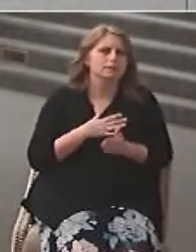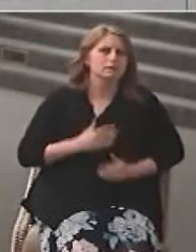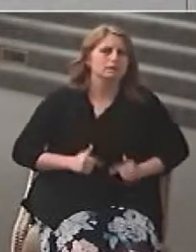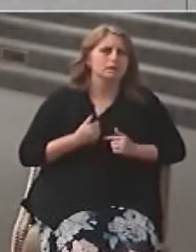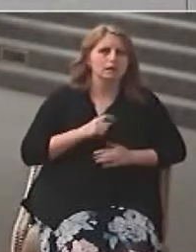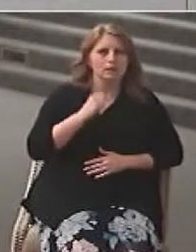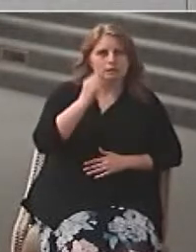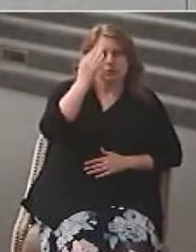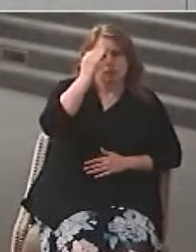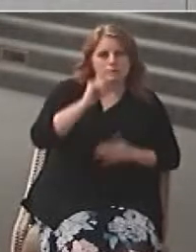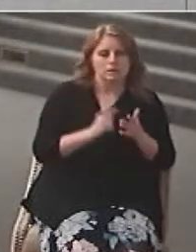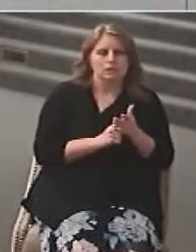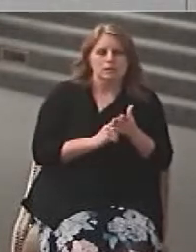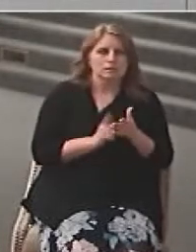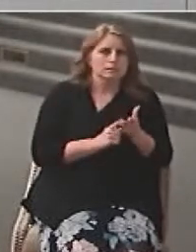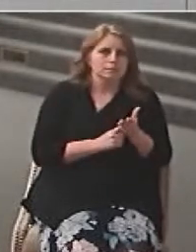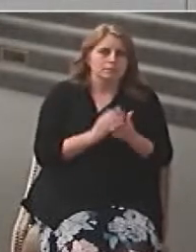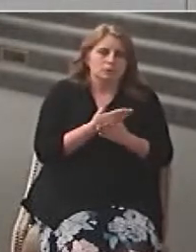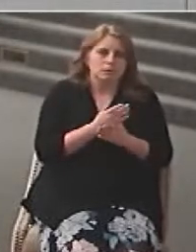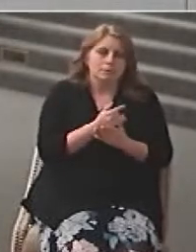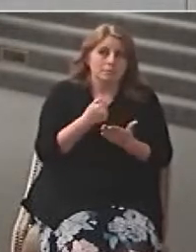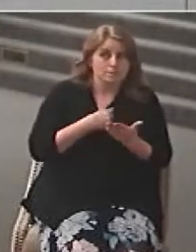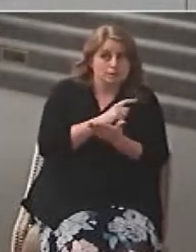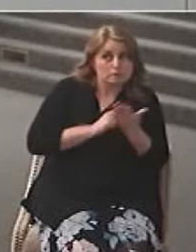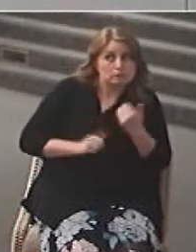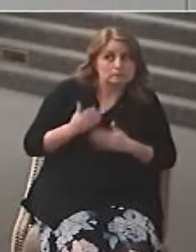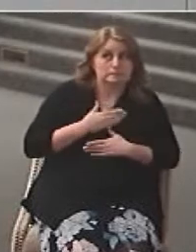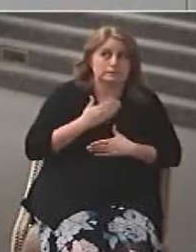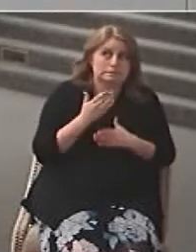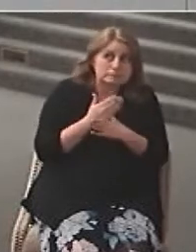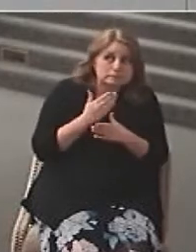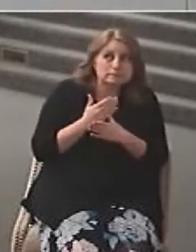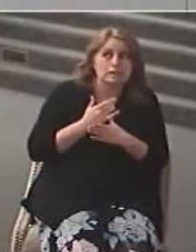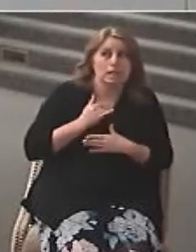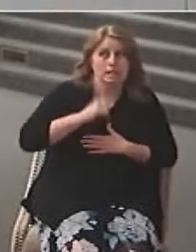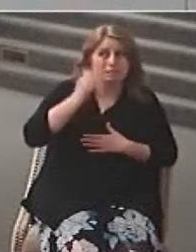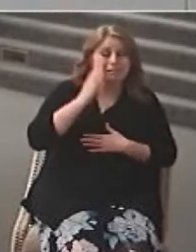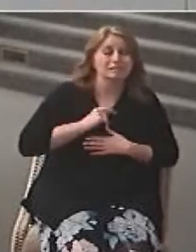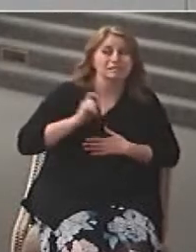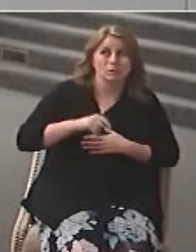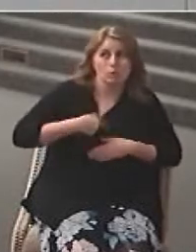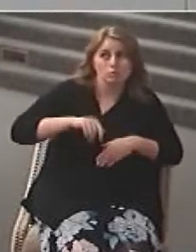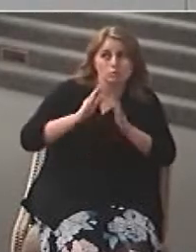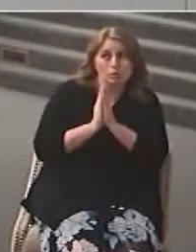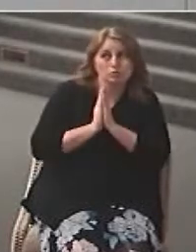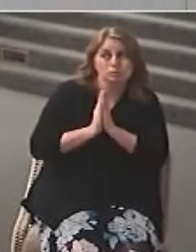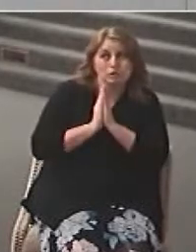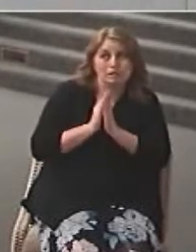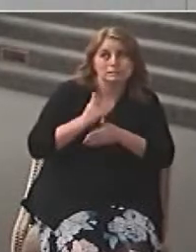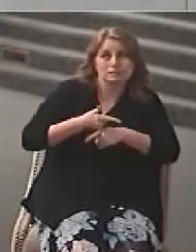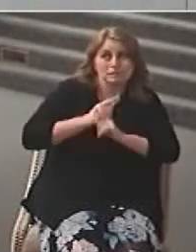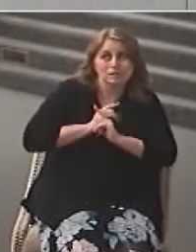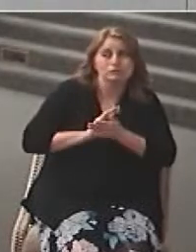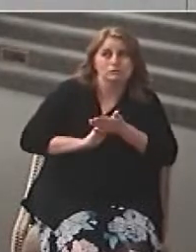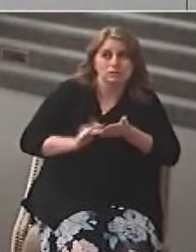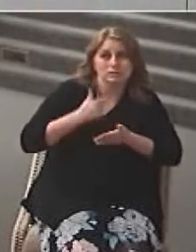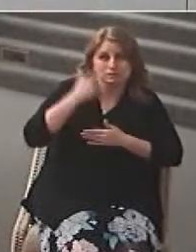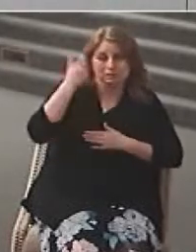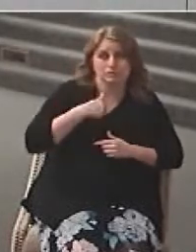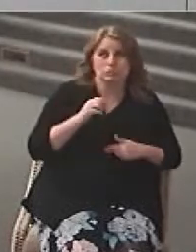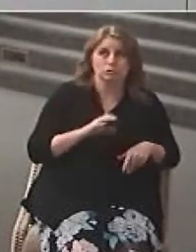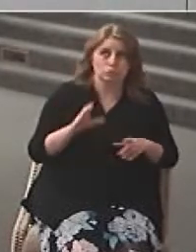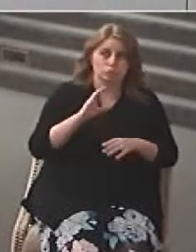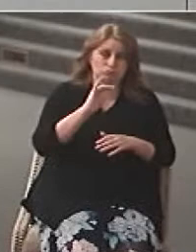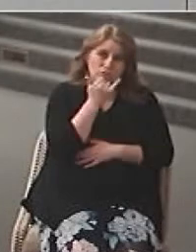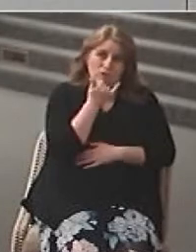something between me and the Lord that I ought to get right, that I need to go to Him and ask for forgiveness because I've done wrong or I've